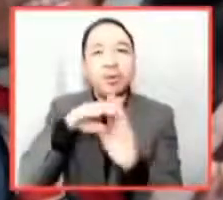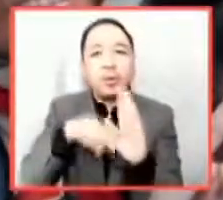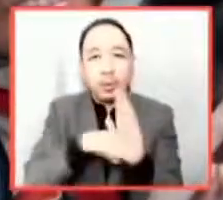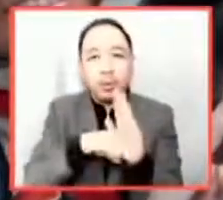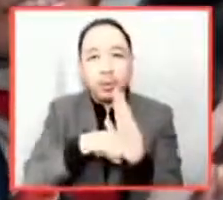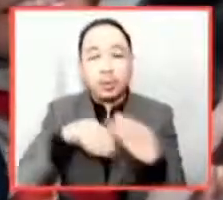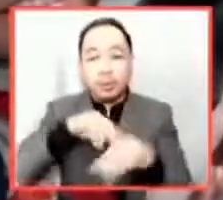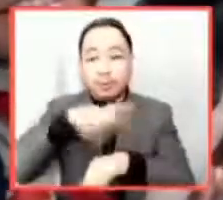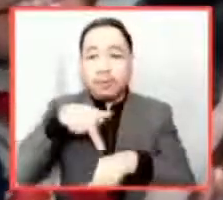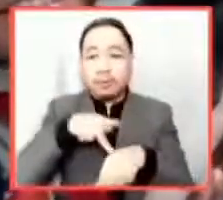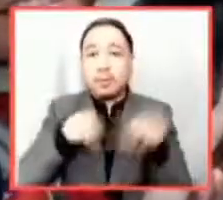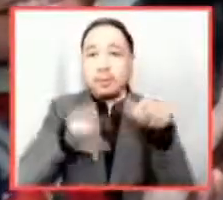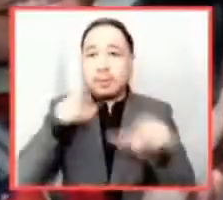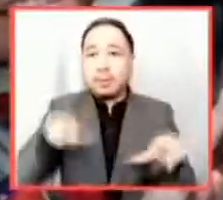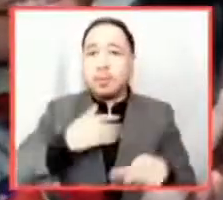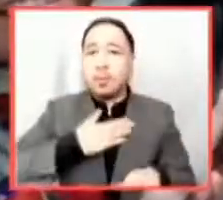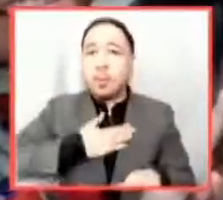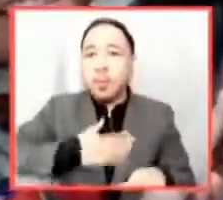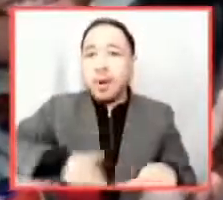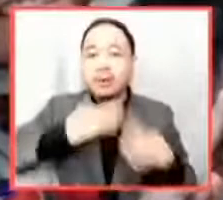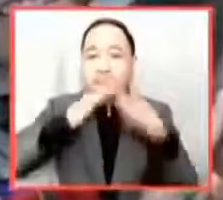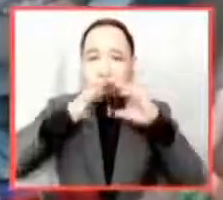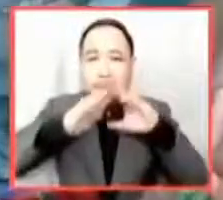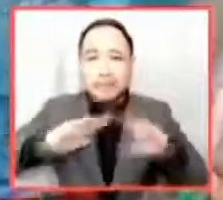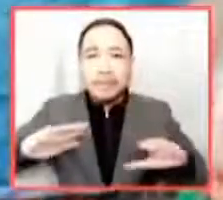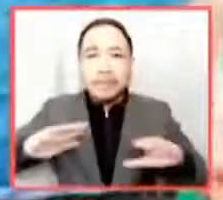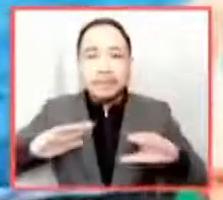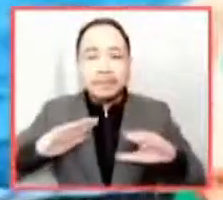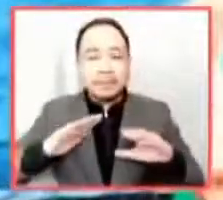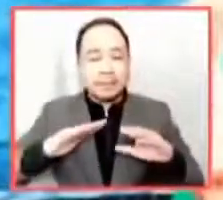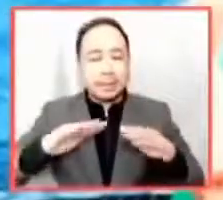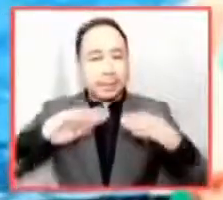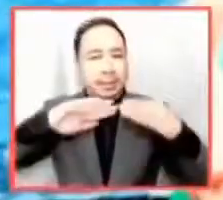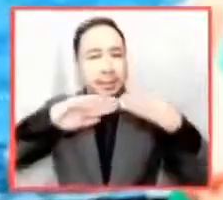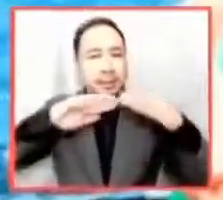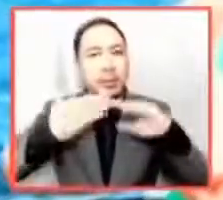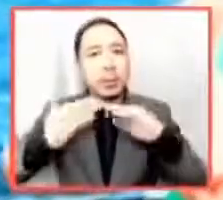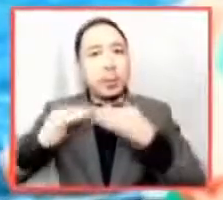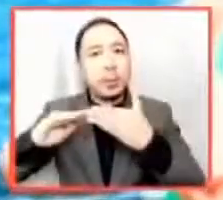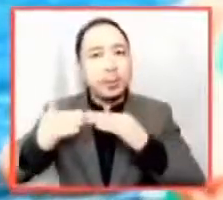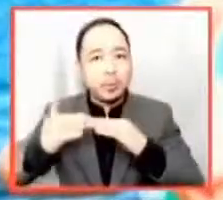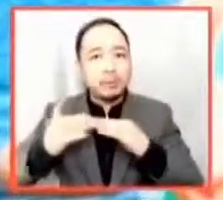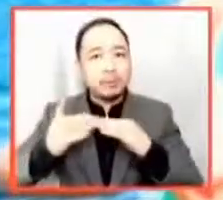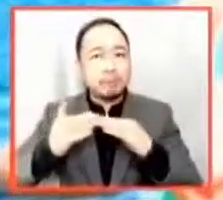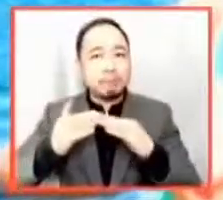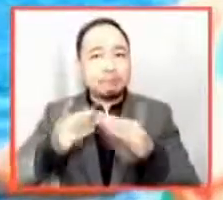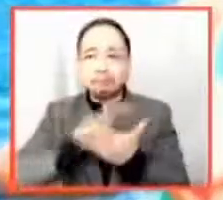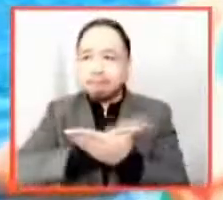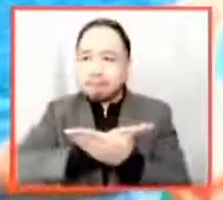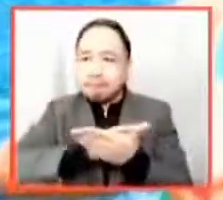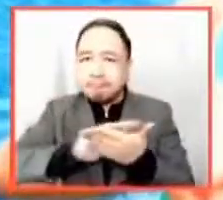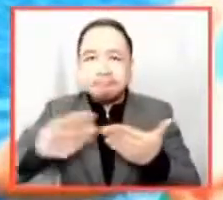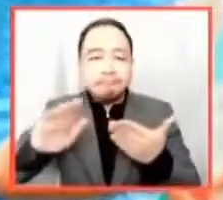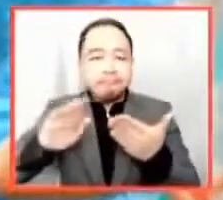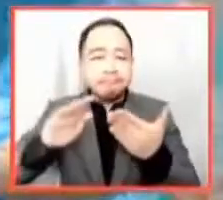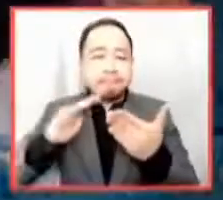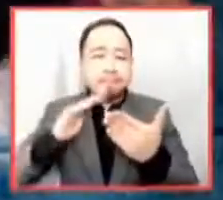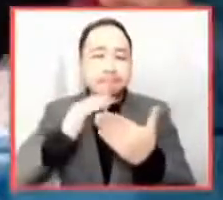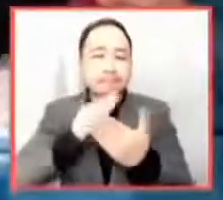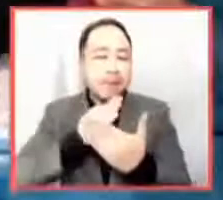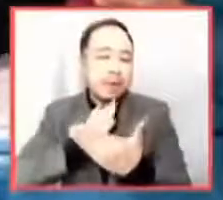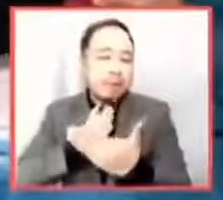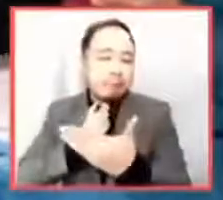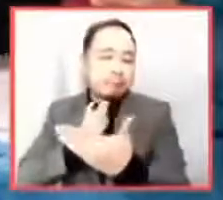in peace, security in their homes and communities, free from harm and danger from